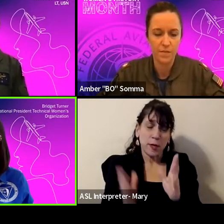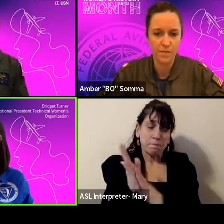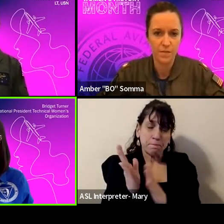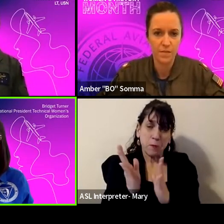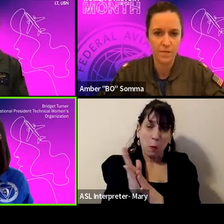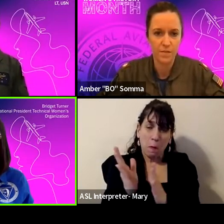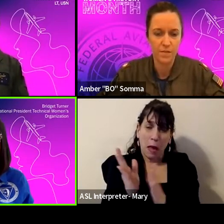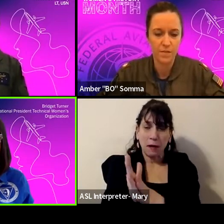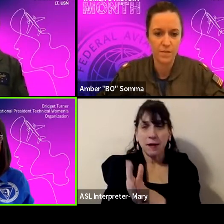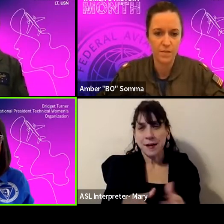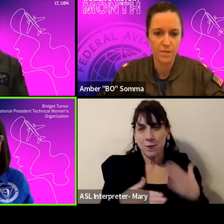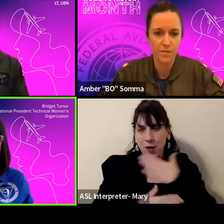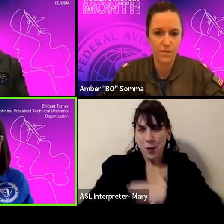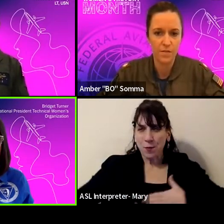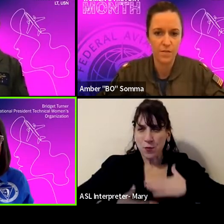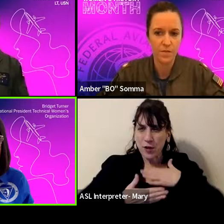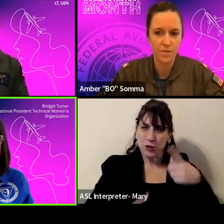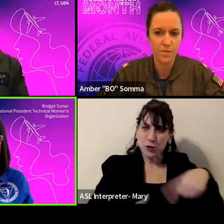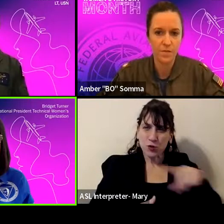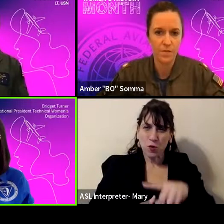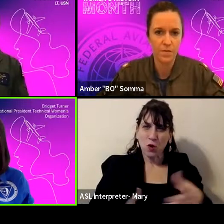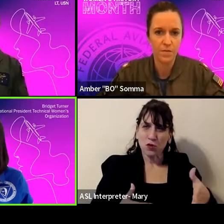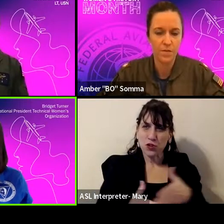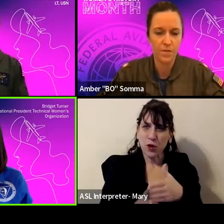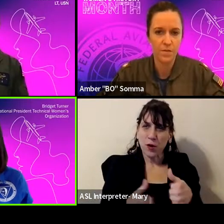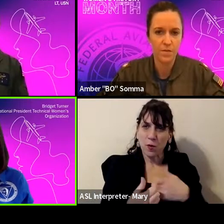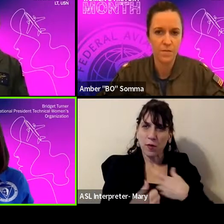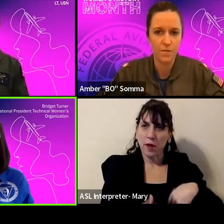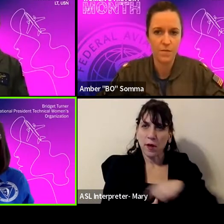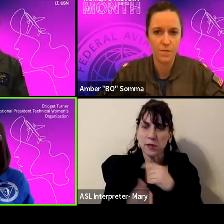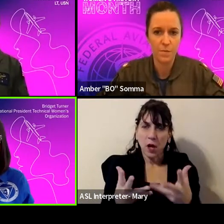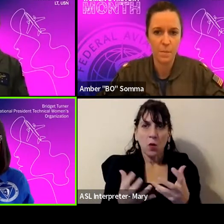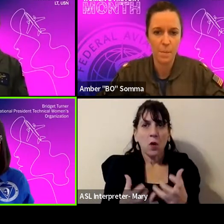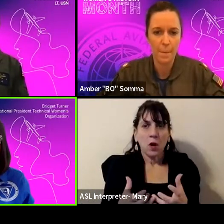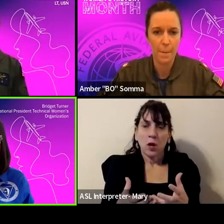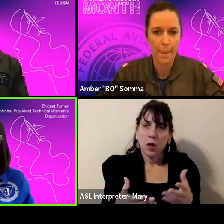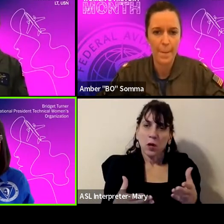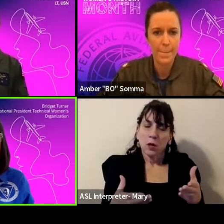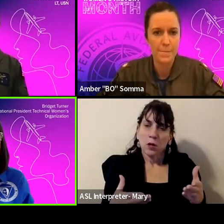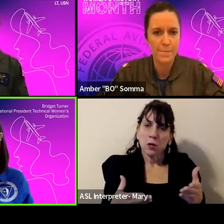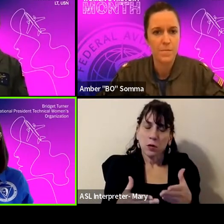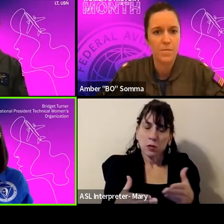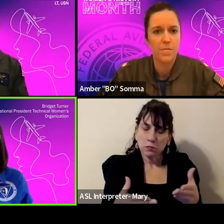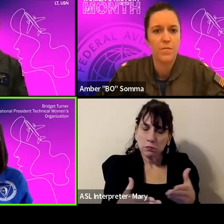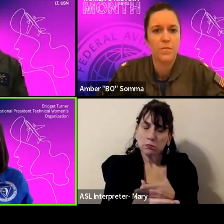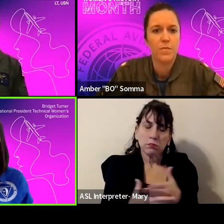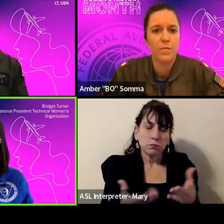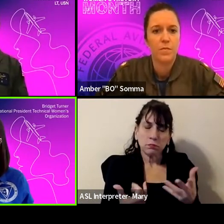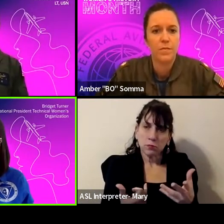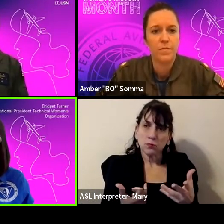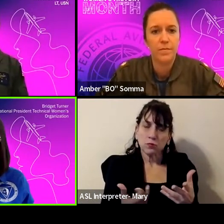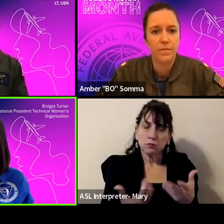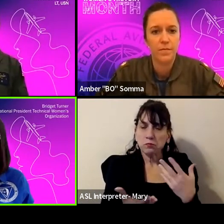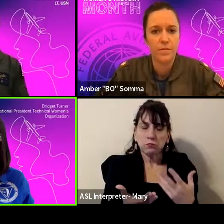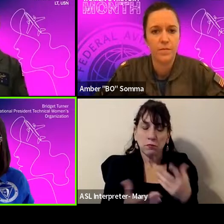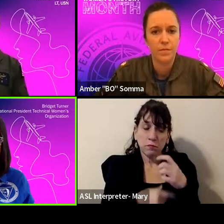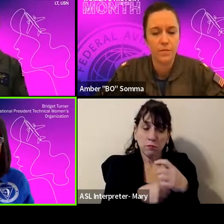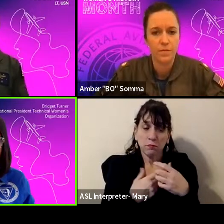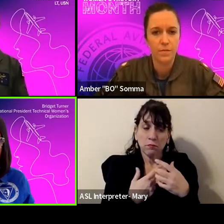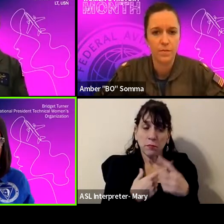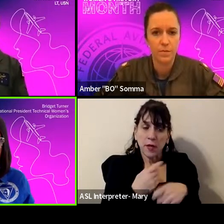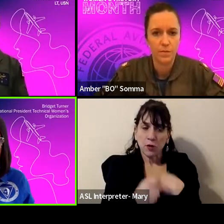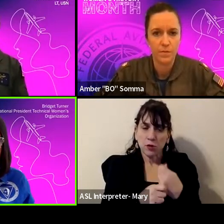we appreciate you sharing that with us. I want to shift gears a little to discuss the future of women